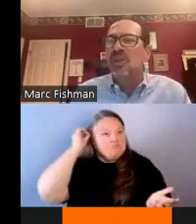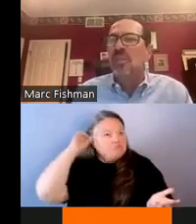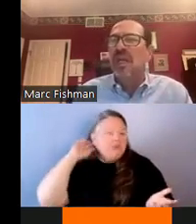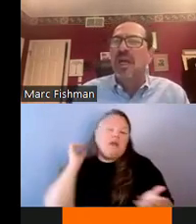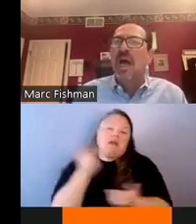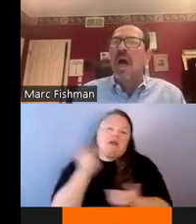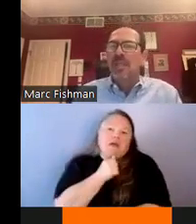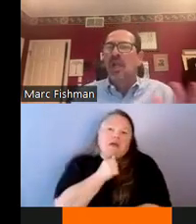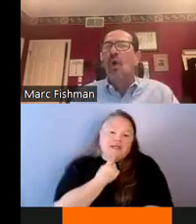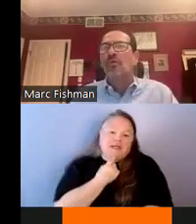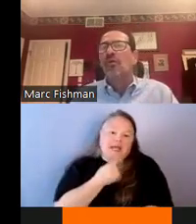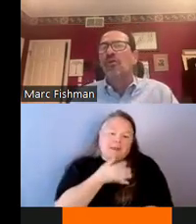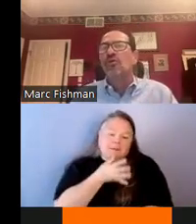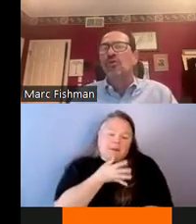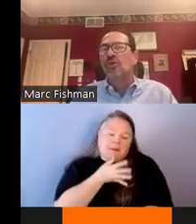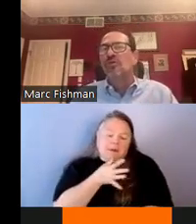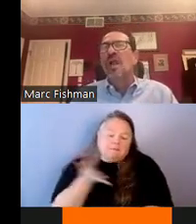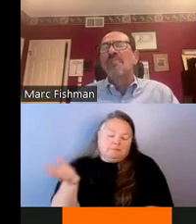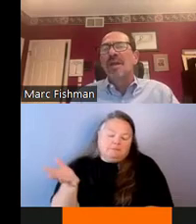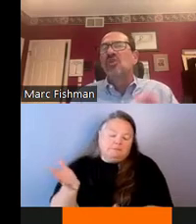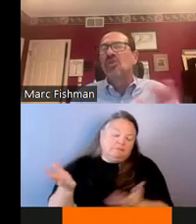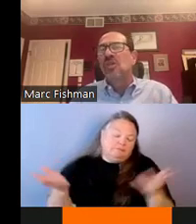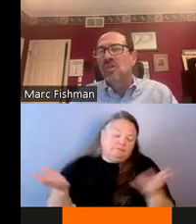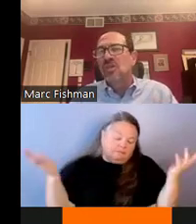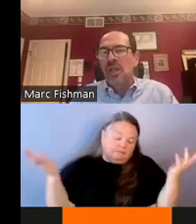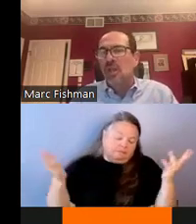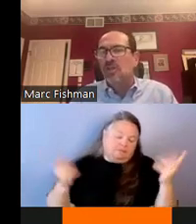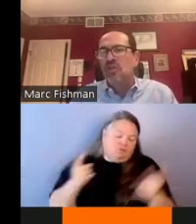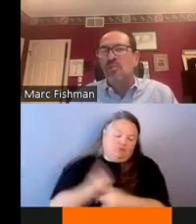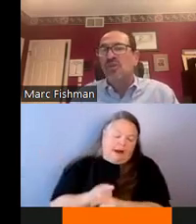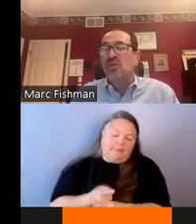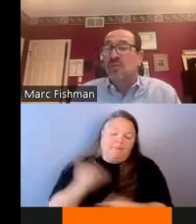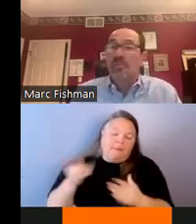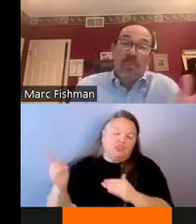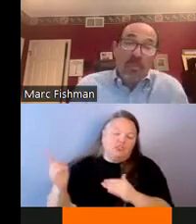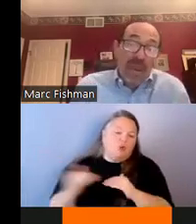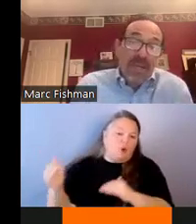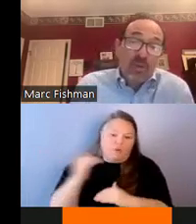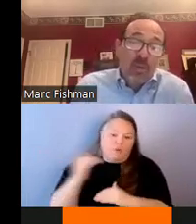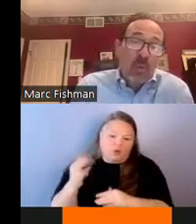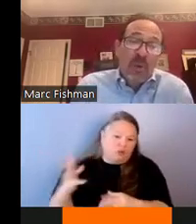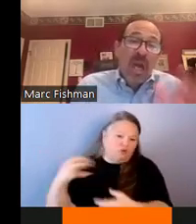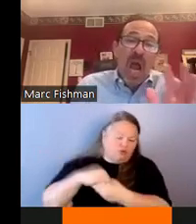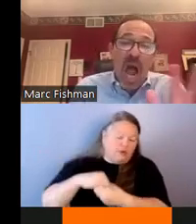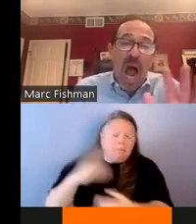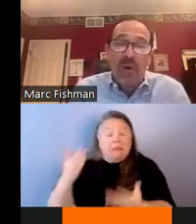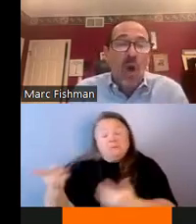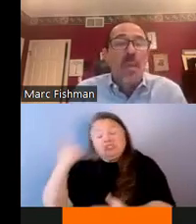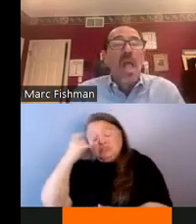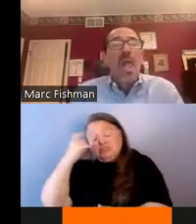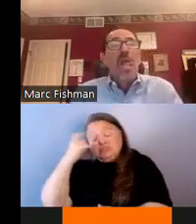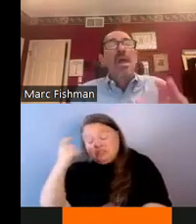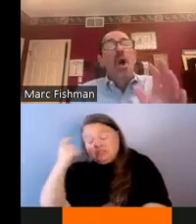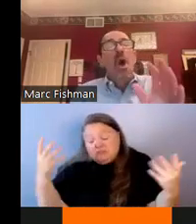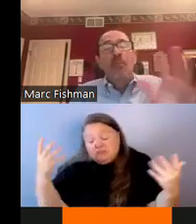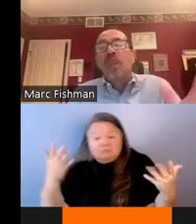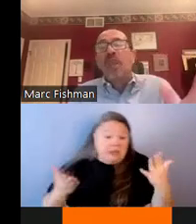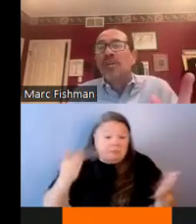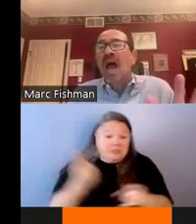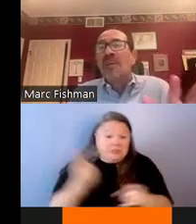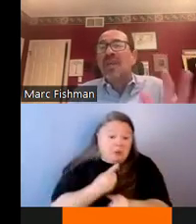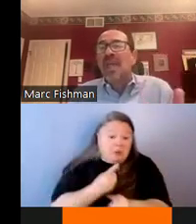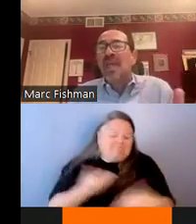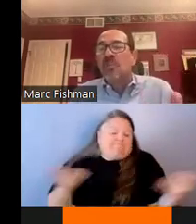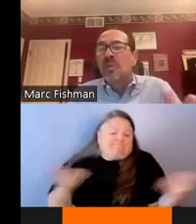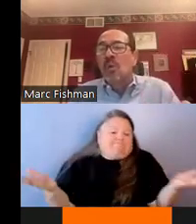behavior. Maybe she's being a little over-intrusive. Maybe she's a little suspicious. Maybe it's appropriate. I don't know.